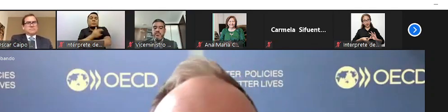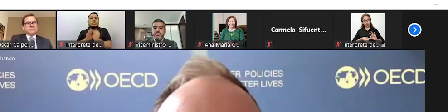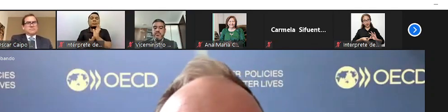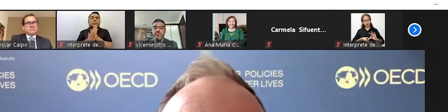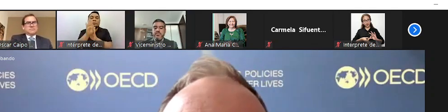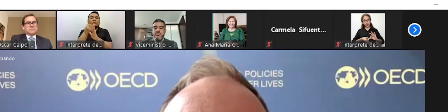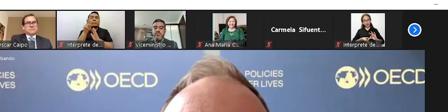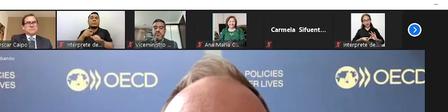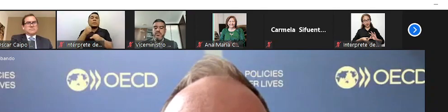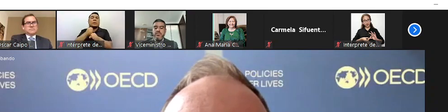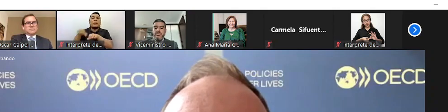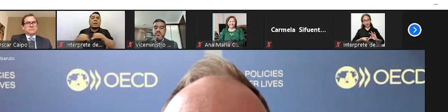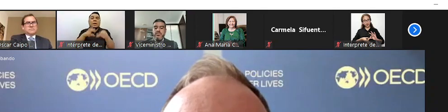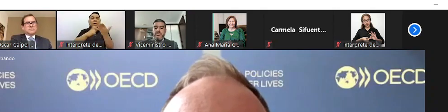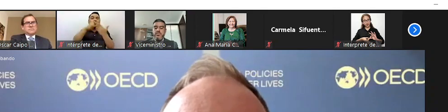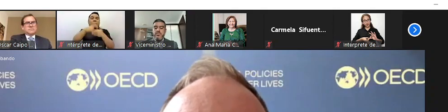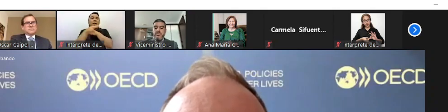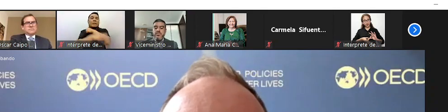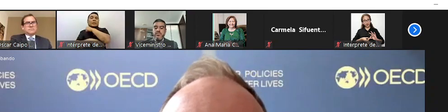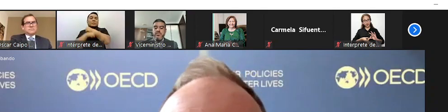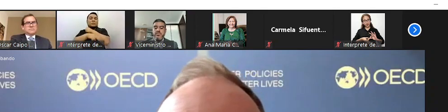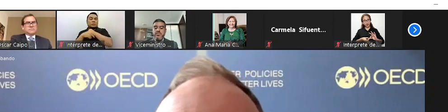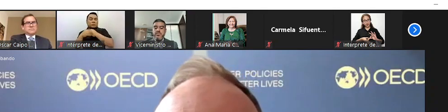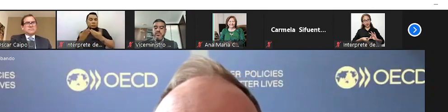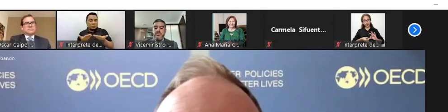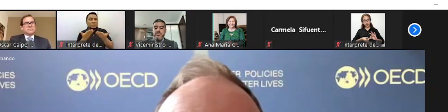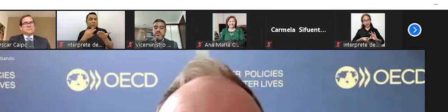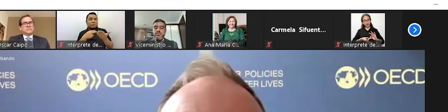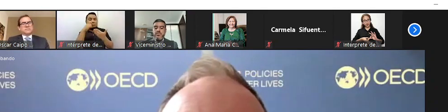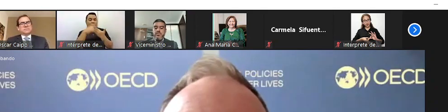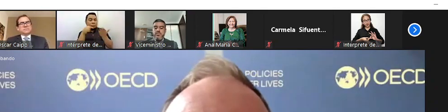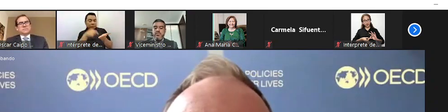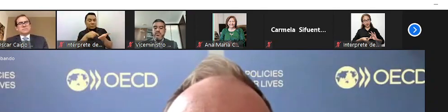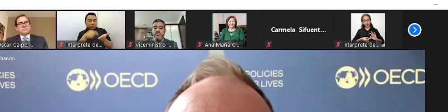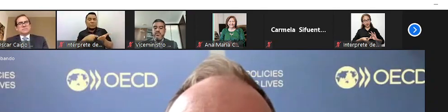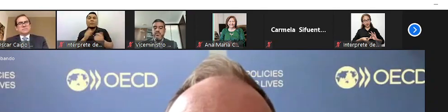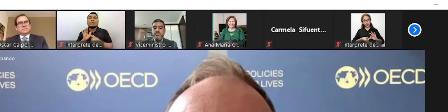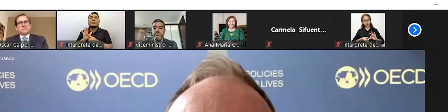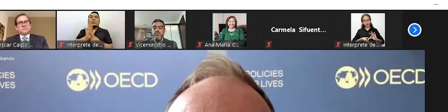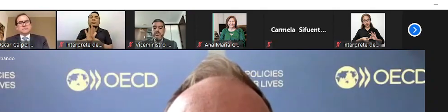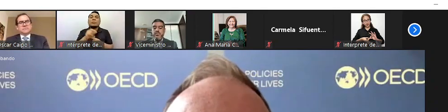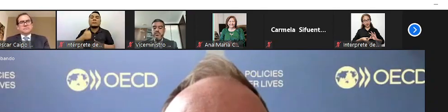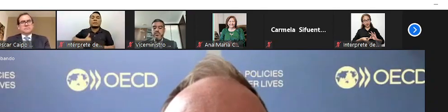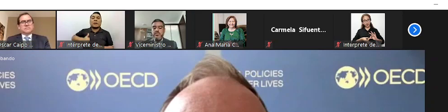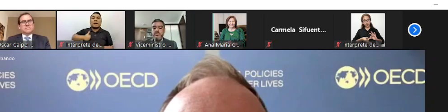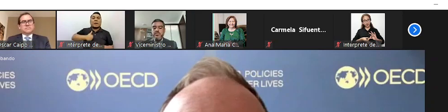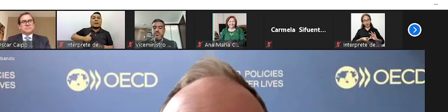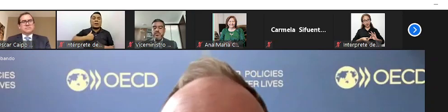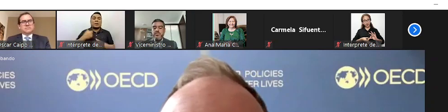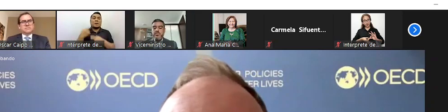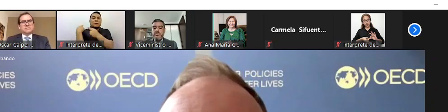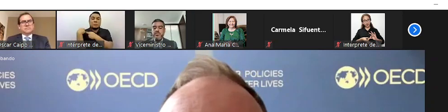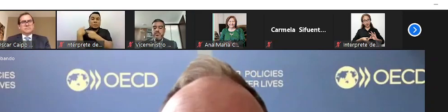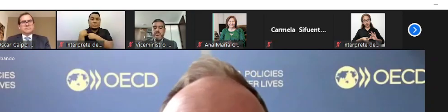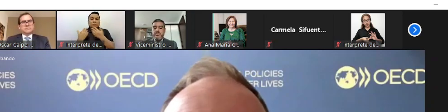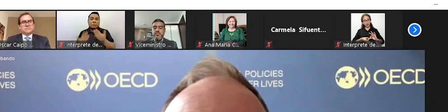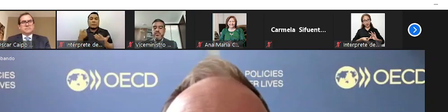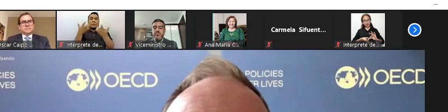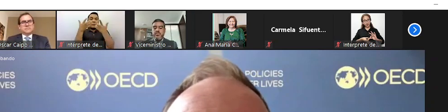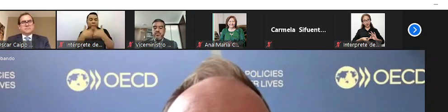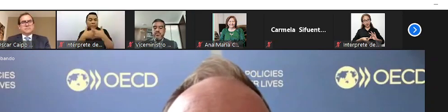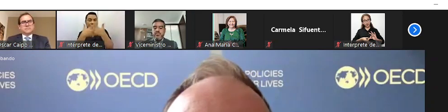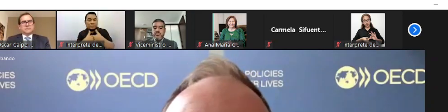shows that responsible business conduct is truly a multi-stakeholder effort that dialogue